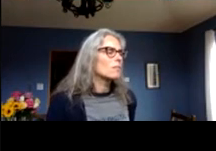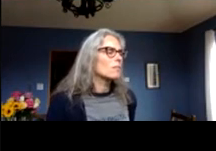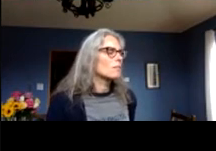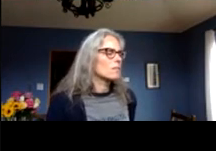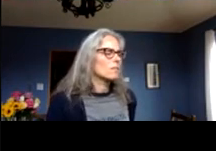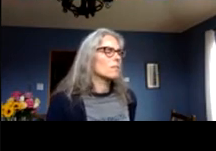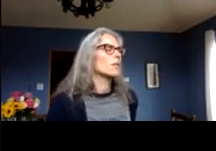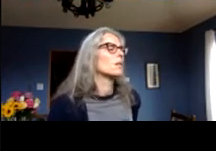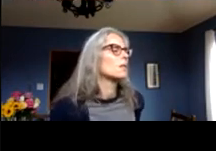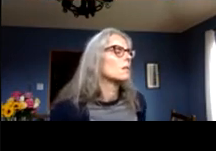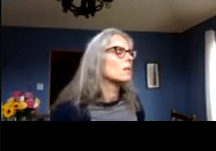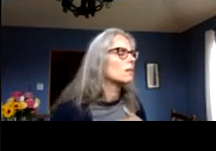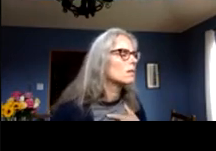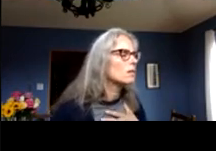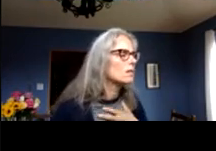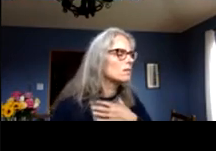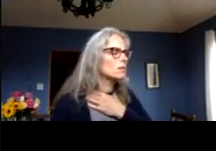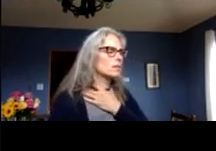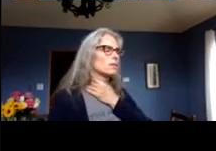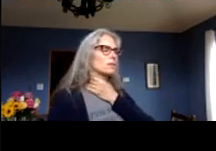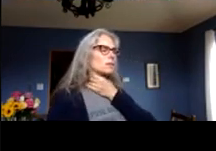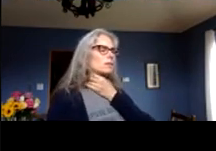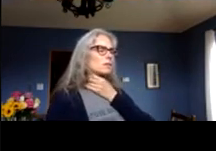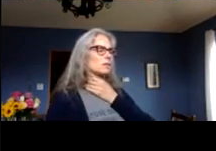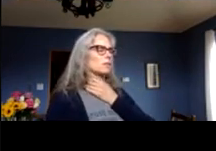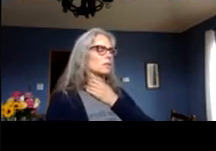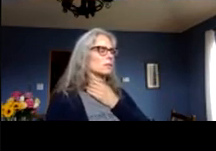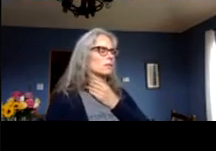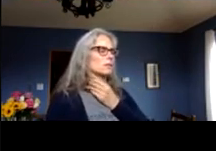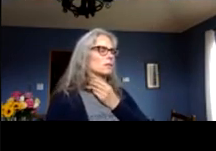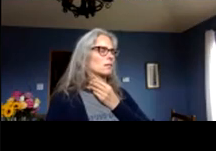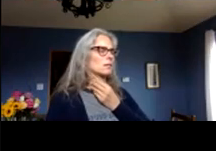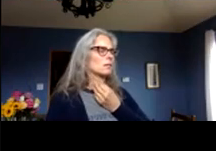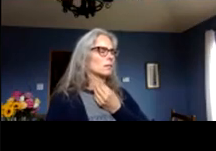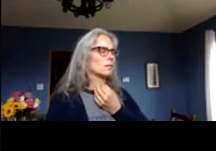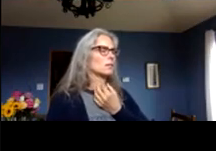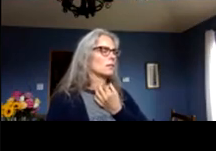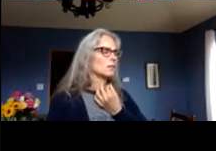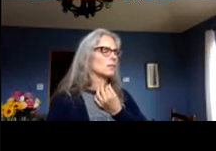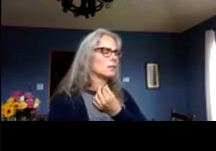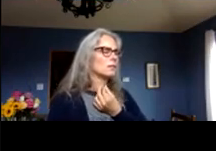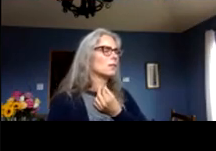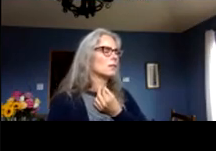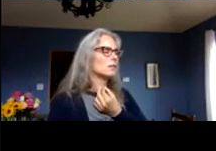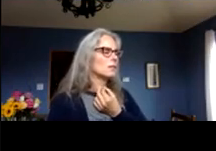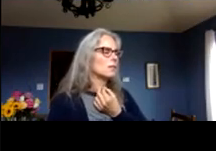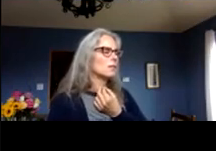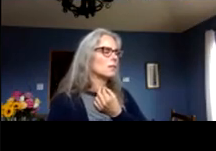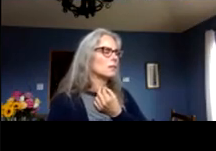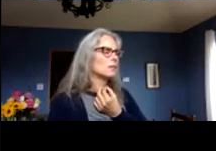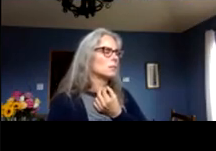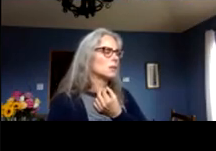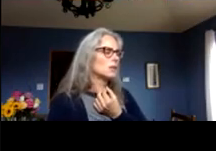You might have to practice that routine, just like you would have in person with, reminding students that when stuff's done, it goes here. When stuff's done, it goes here. Same